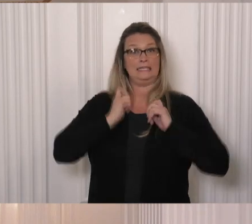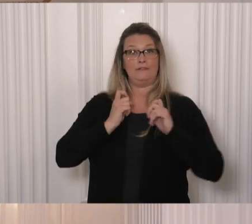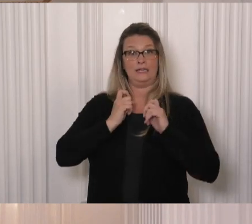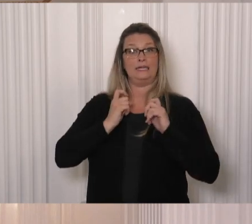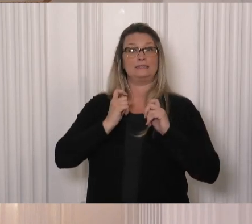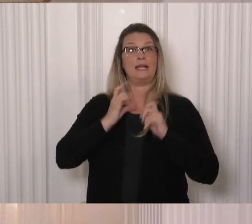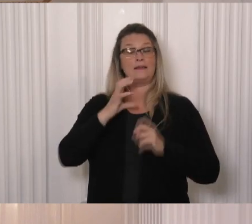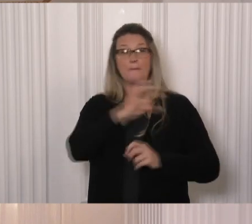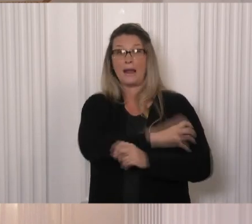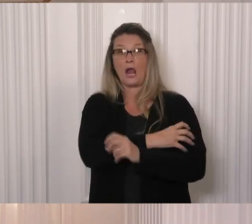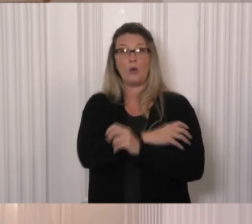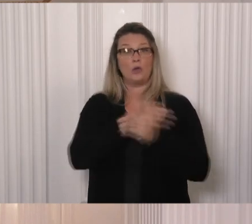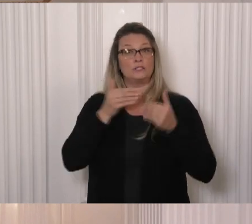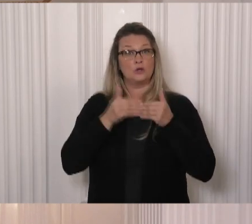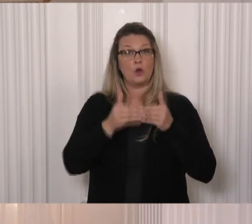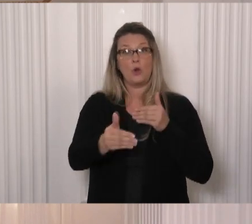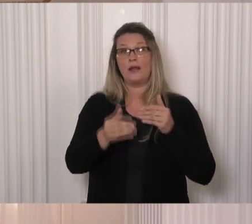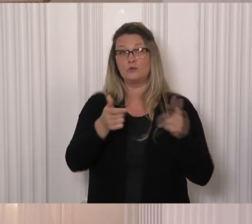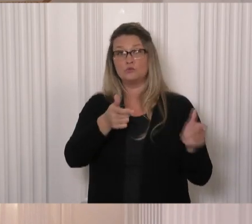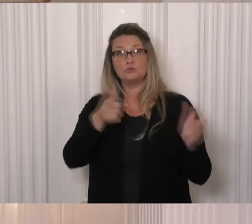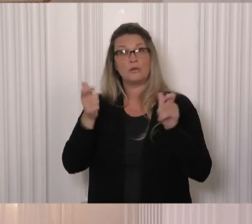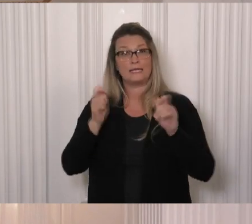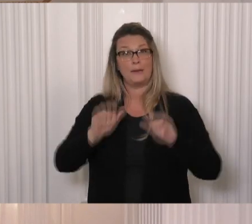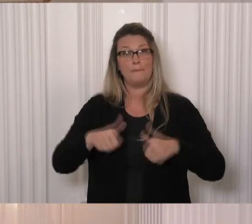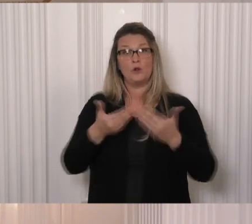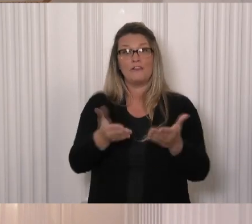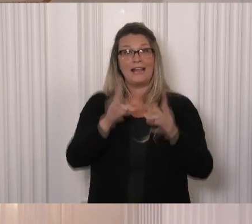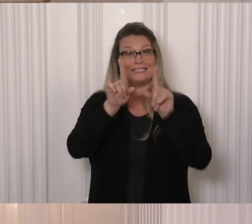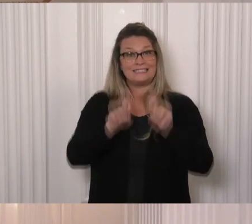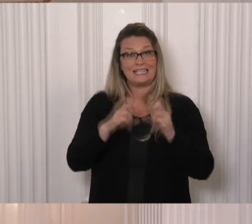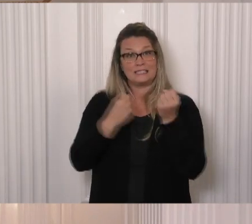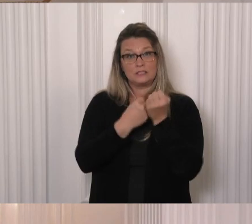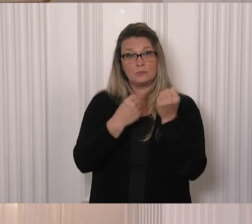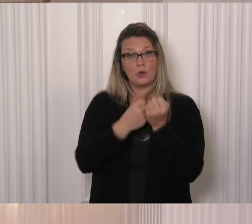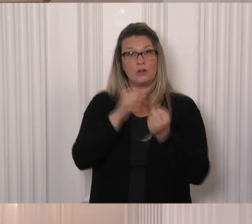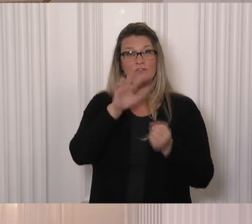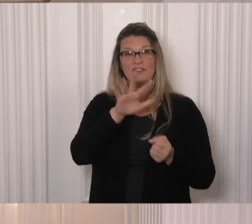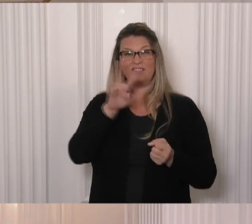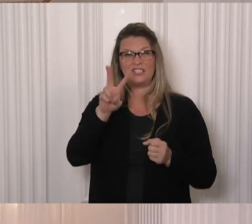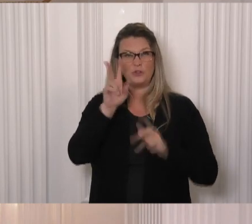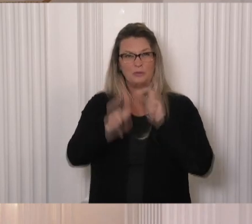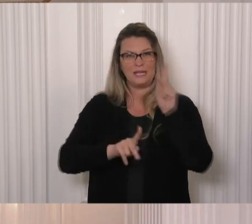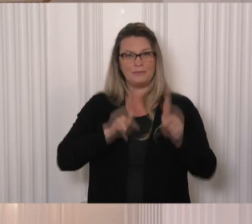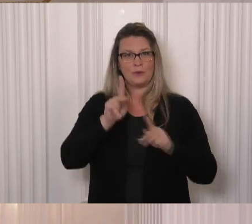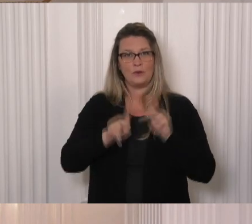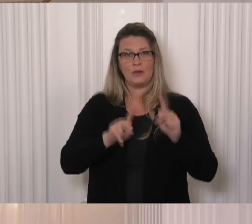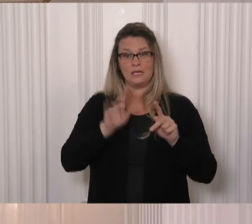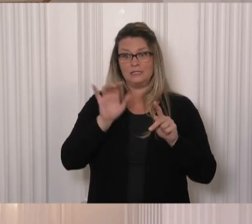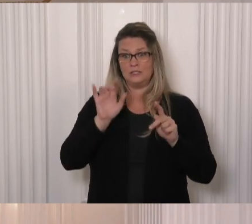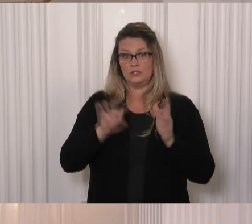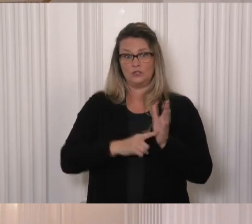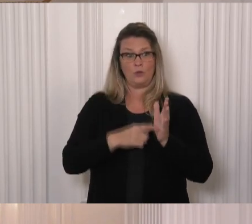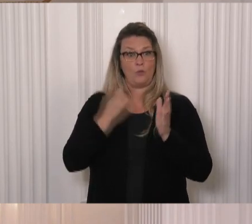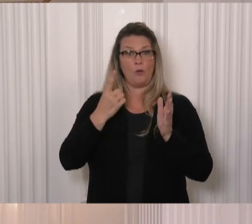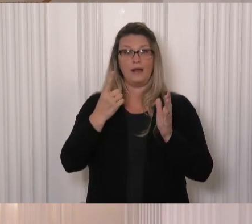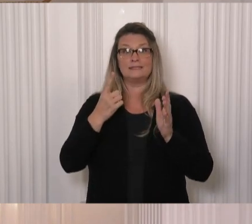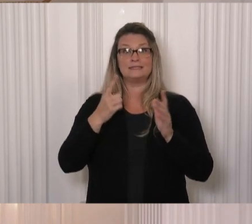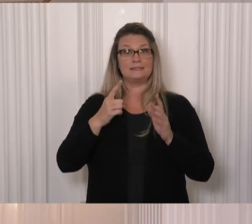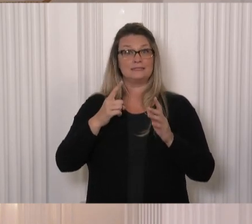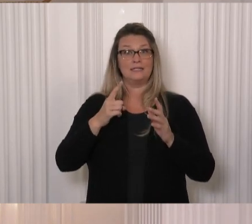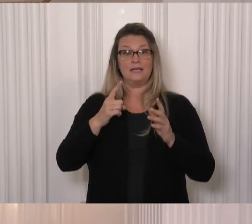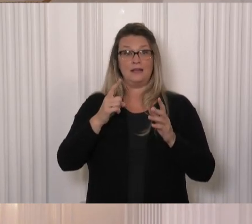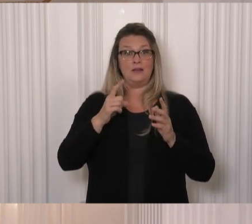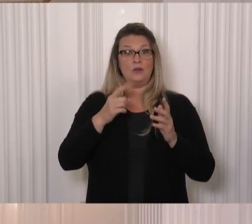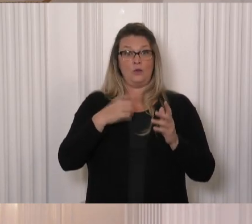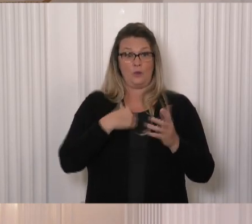We quickly provided the testing support for 52 individuals so that the data can go to the lab at